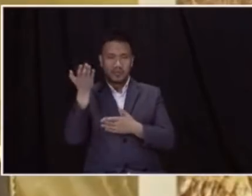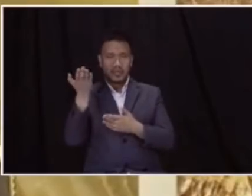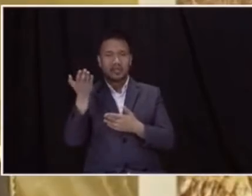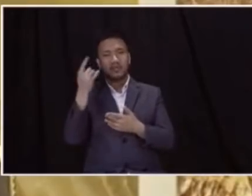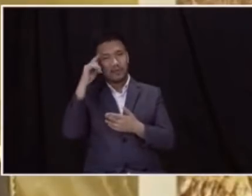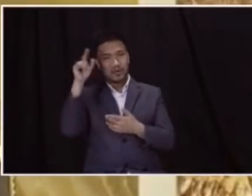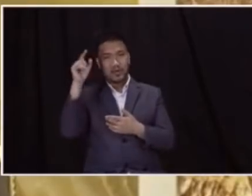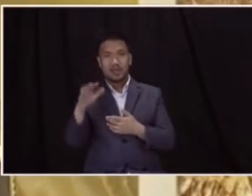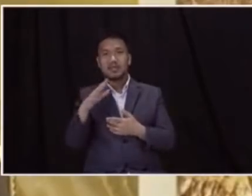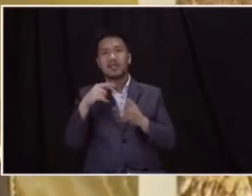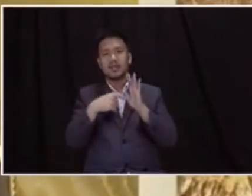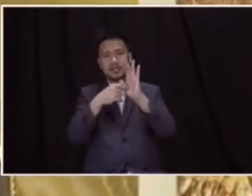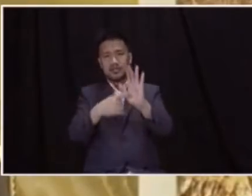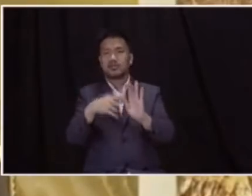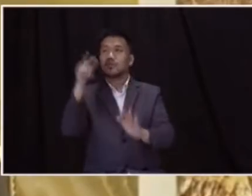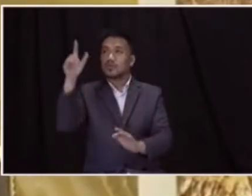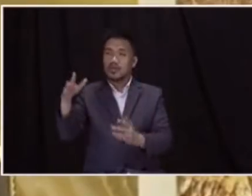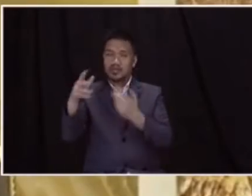his saving power.